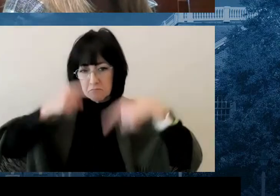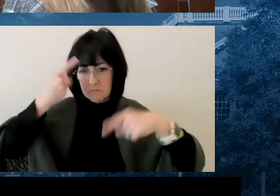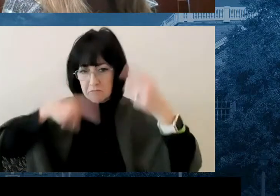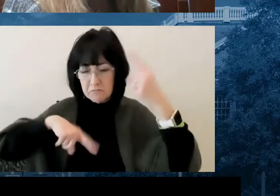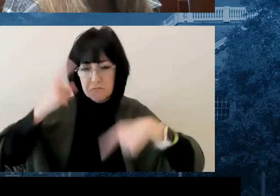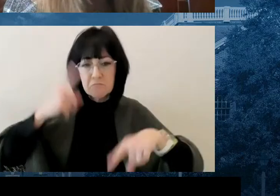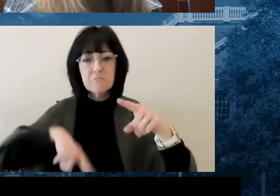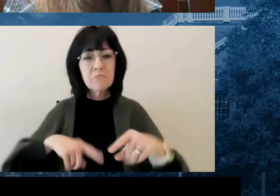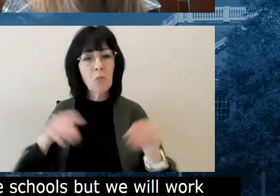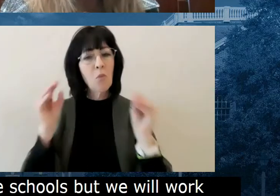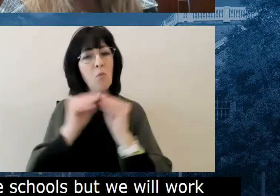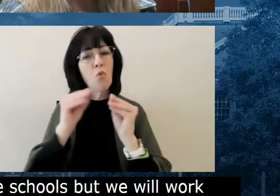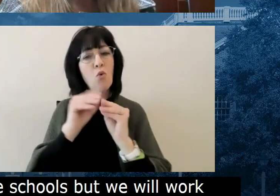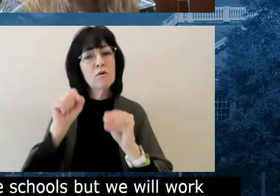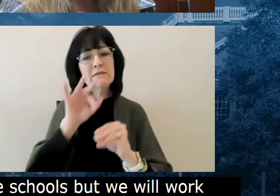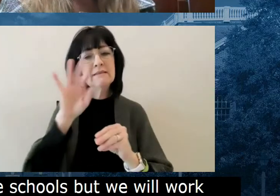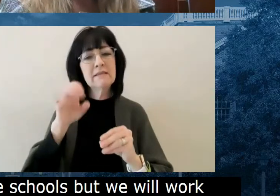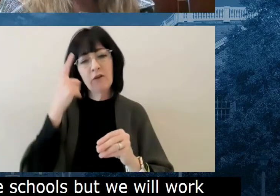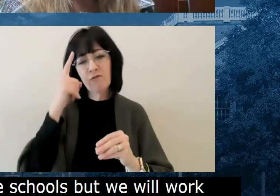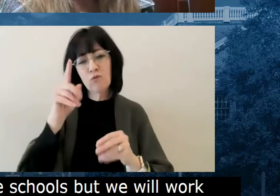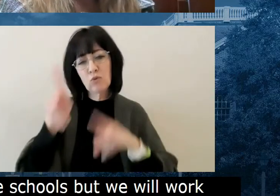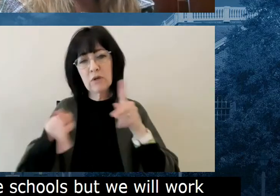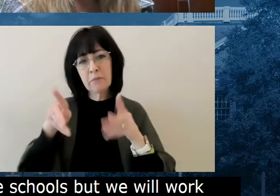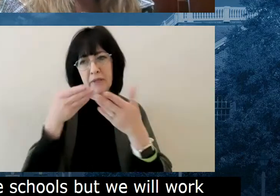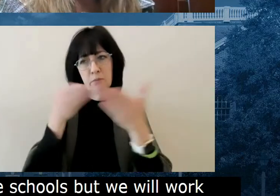moving forward.